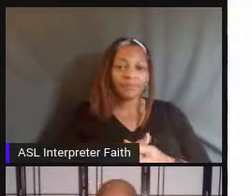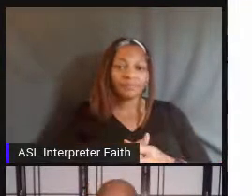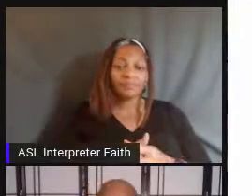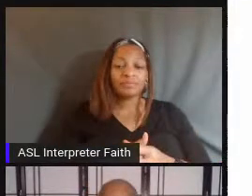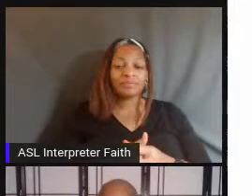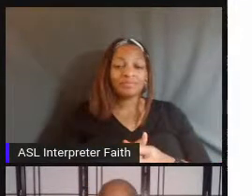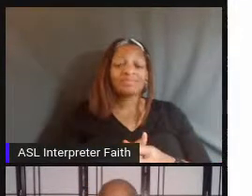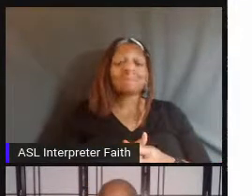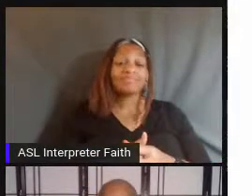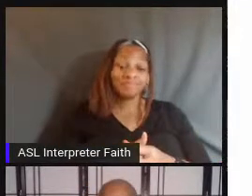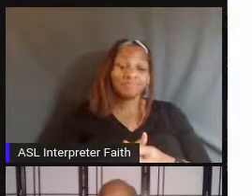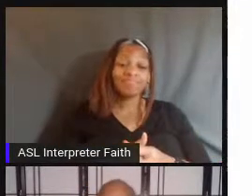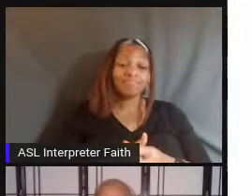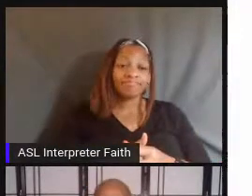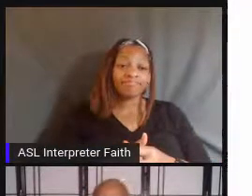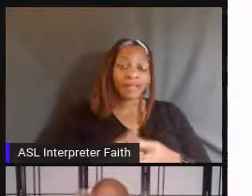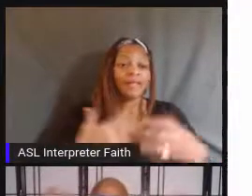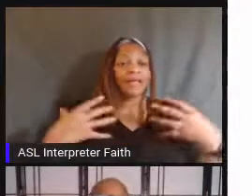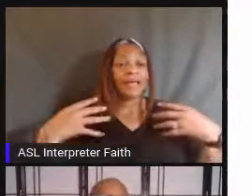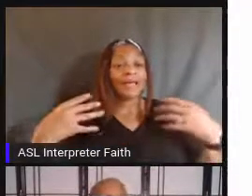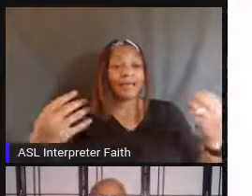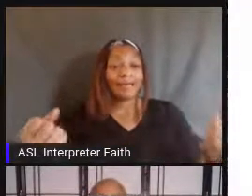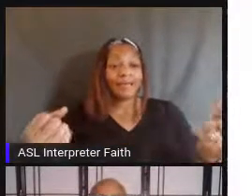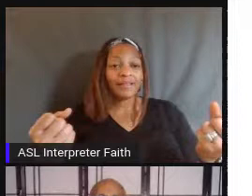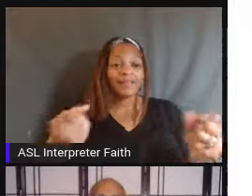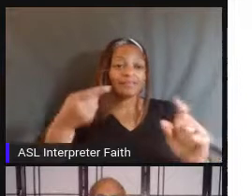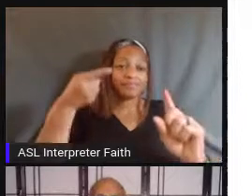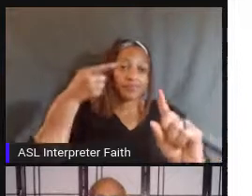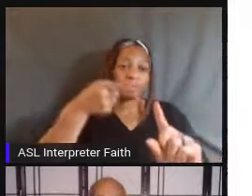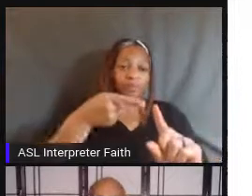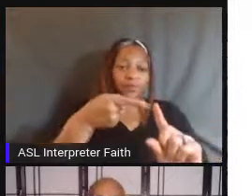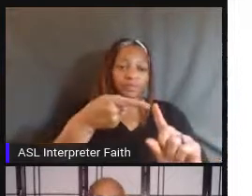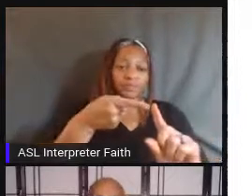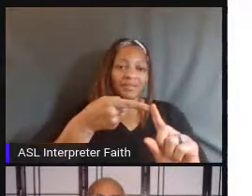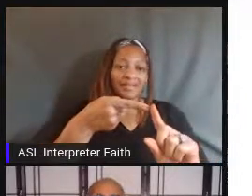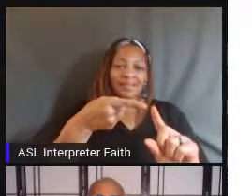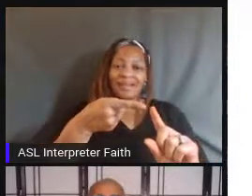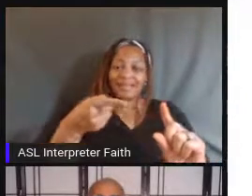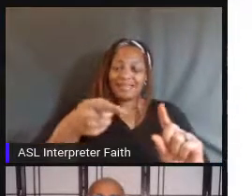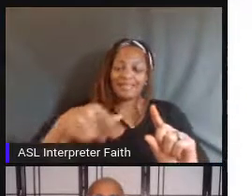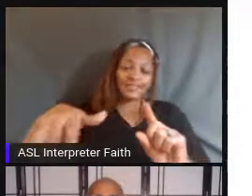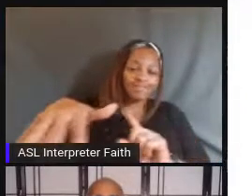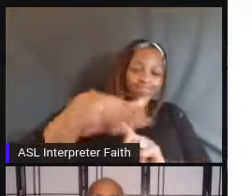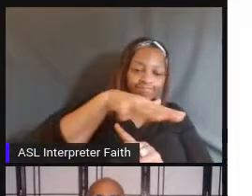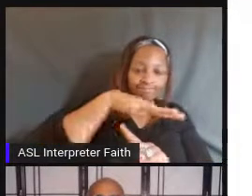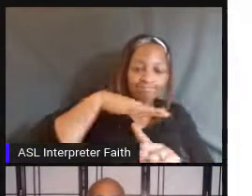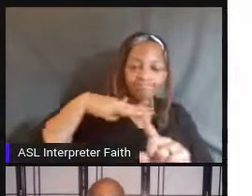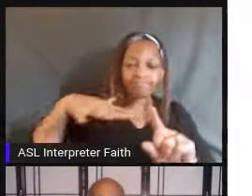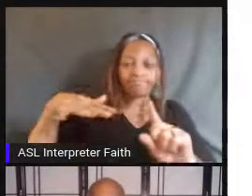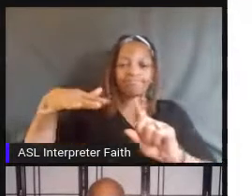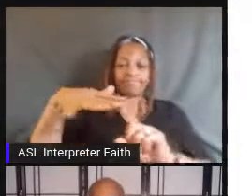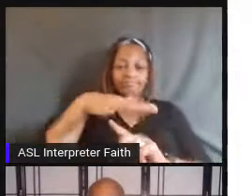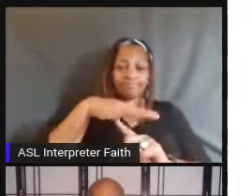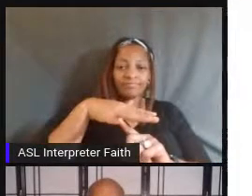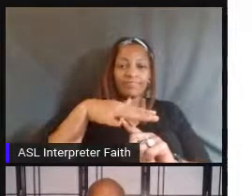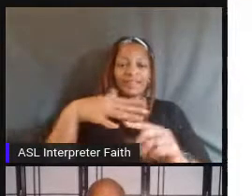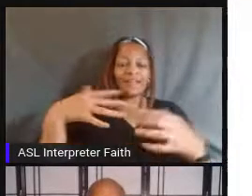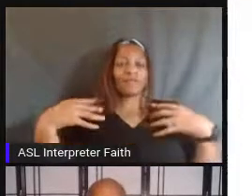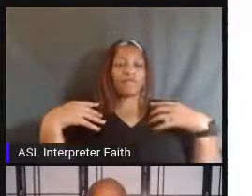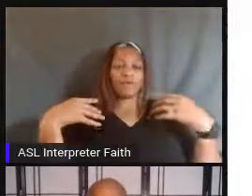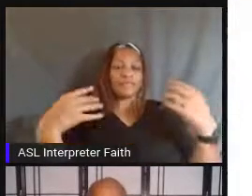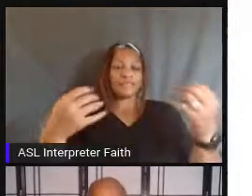healing. This whole thing gives us the space to move from a